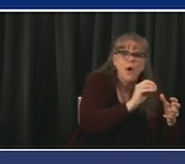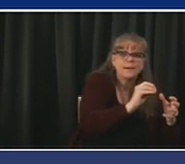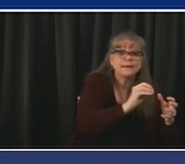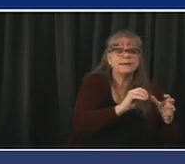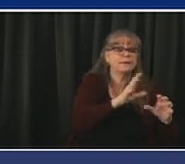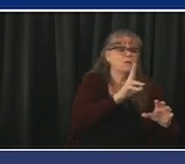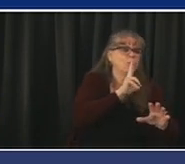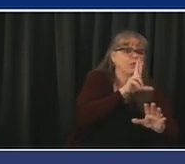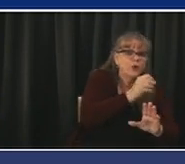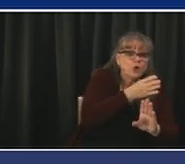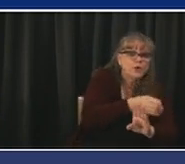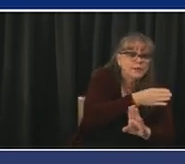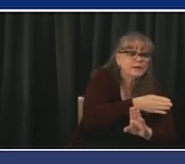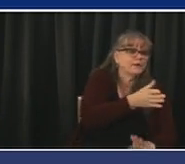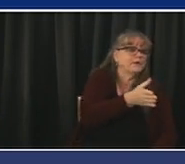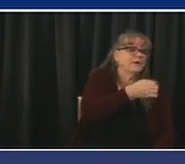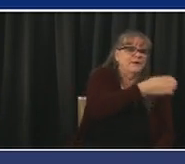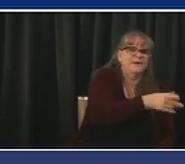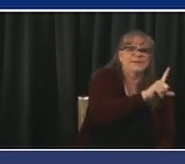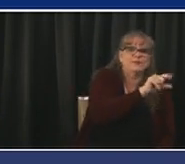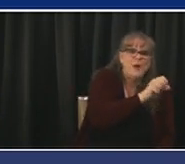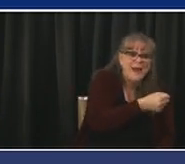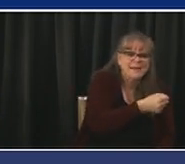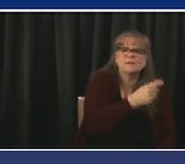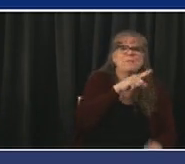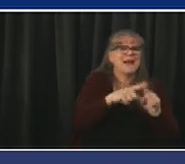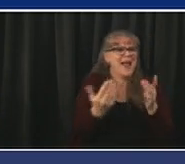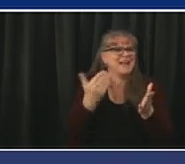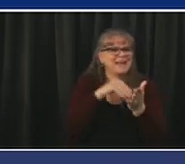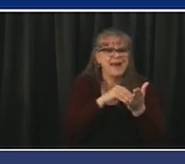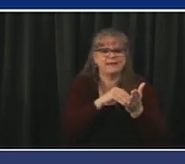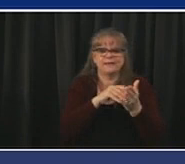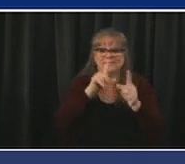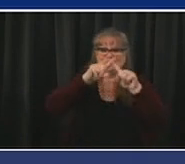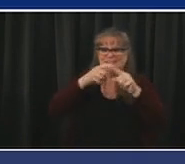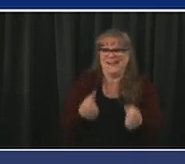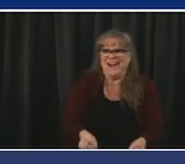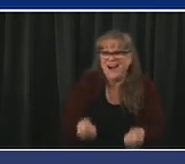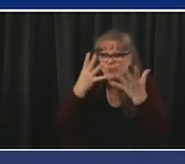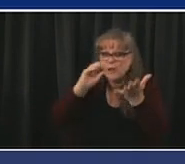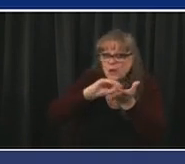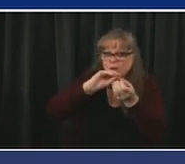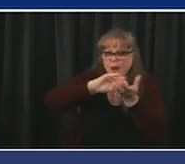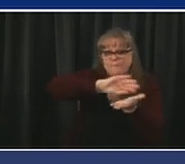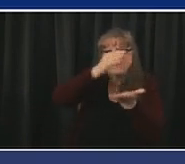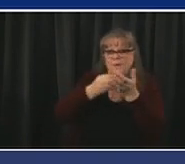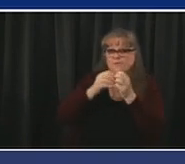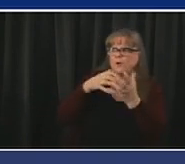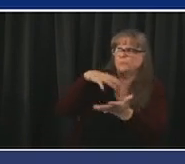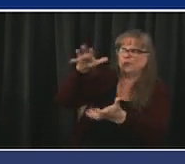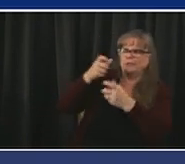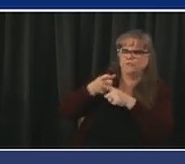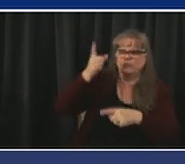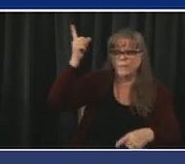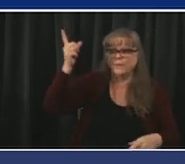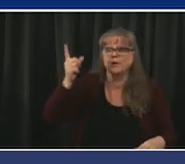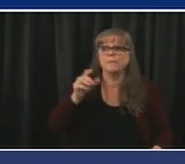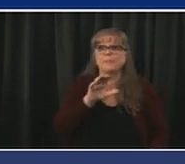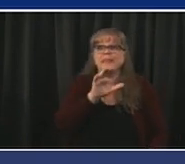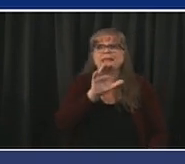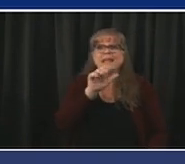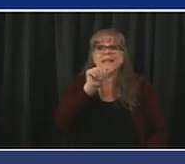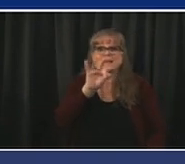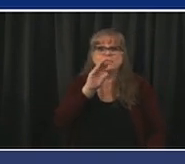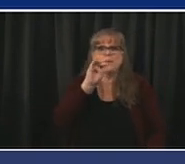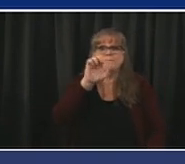quantity. And we're confident that this is, again, going to be that kind of 4 or 5 week period. So if we get to it March 21st, it means